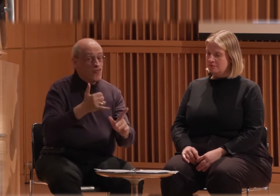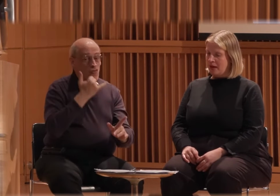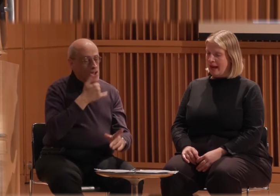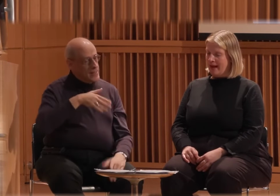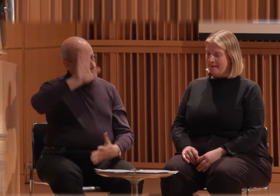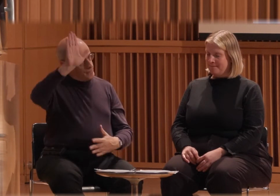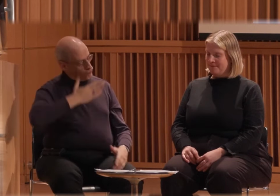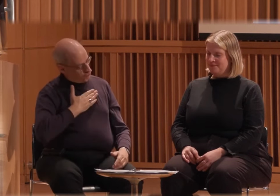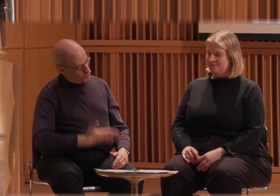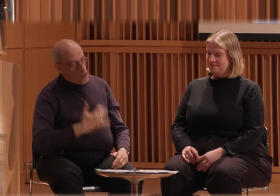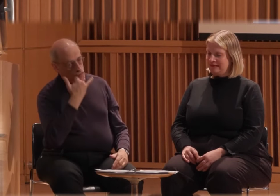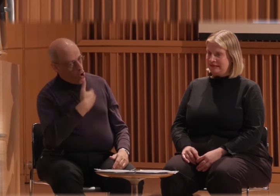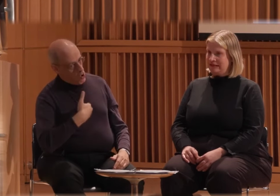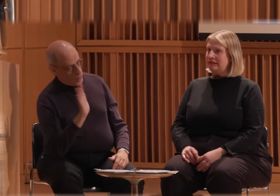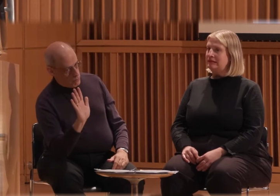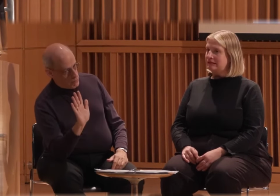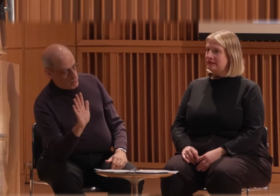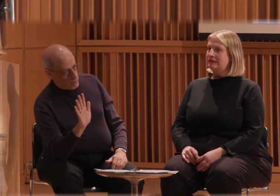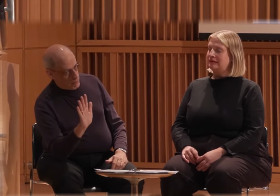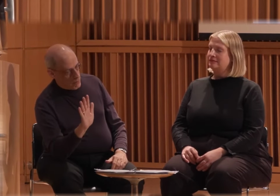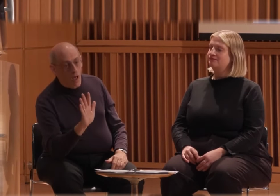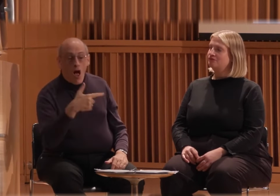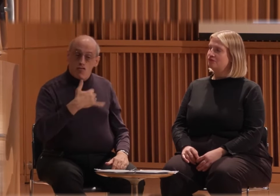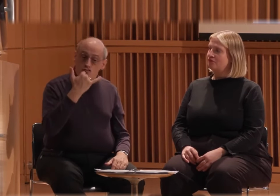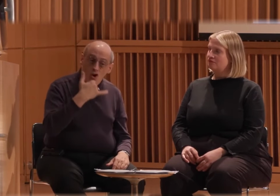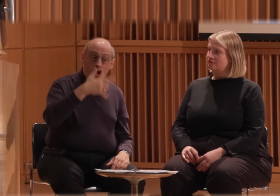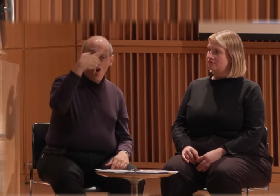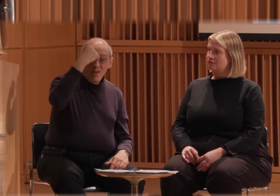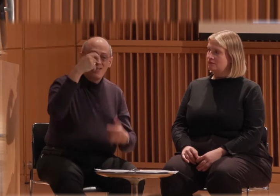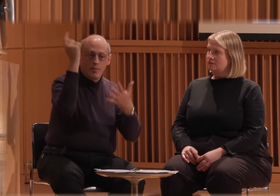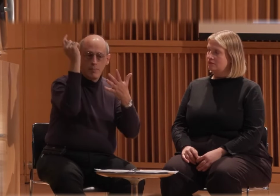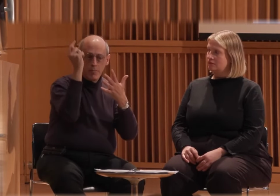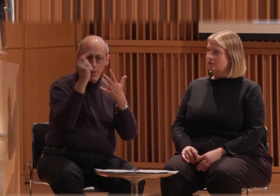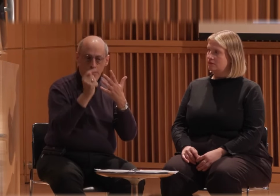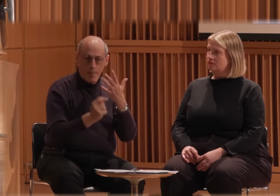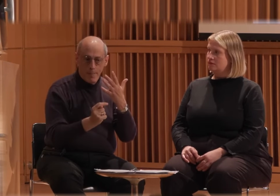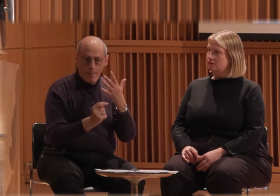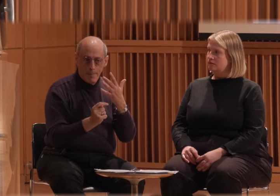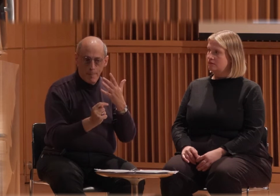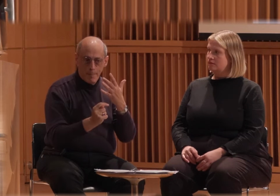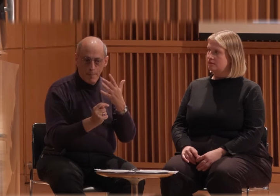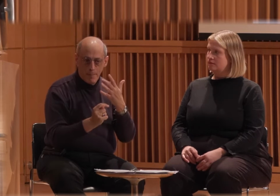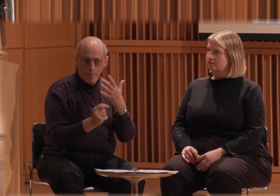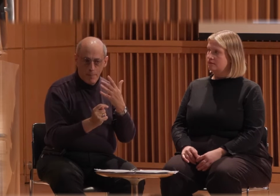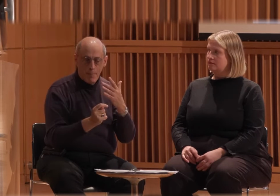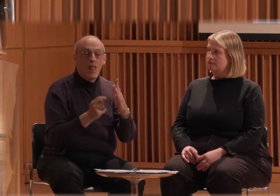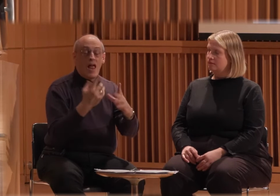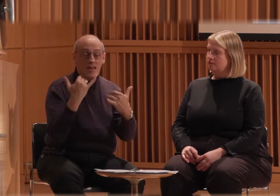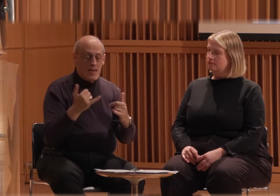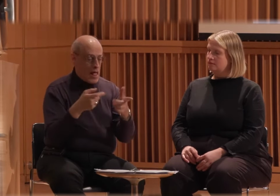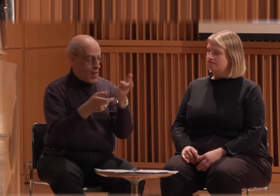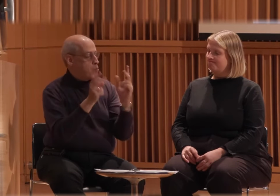say, I was wrong. And I was wrong for this reason, and this is my